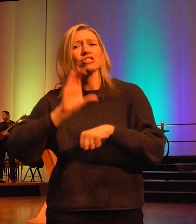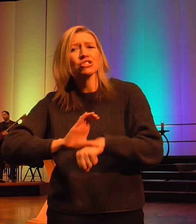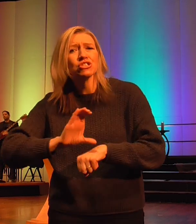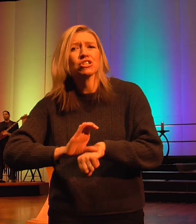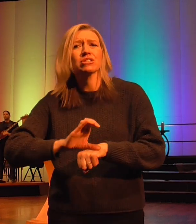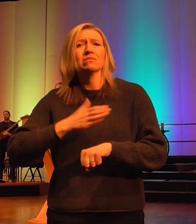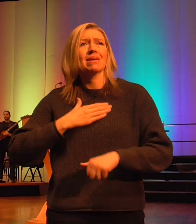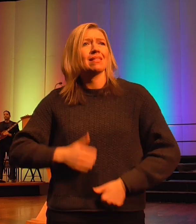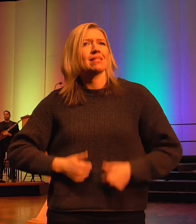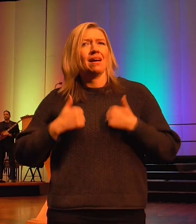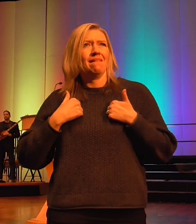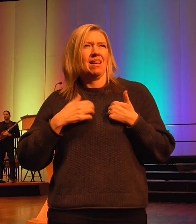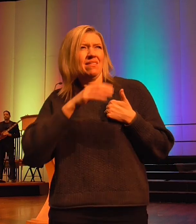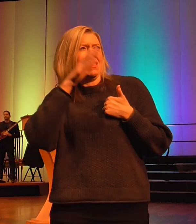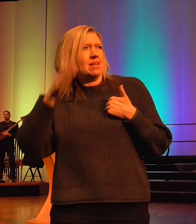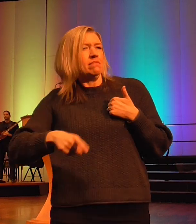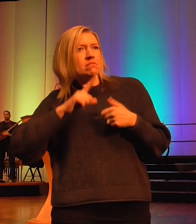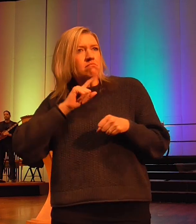never experienced God.